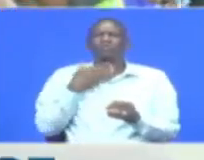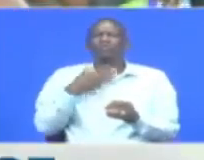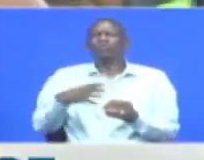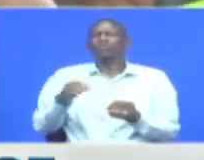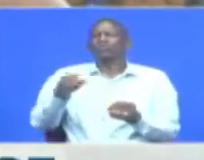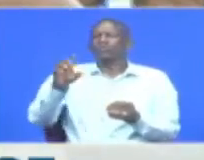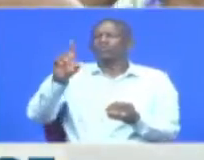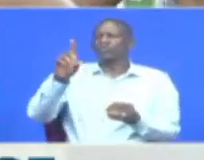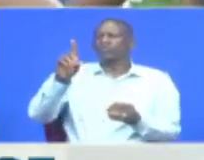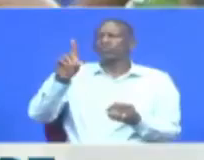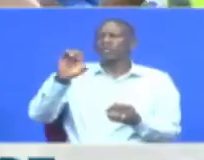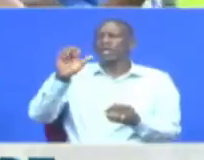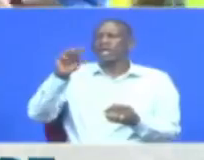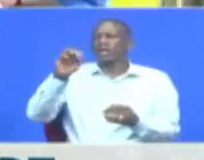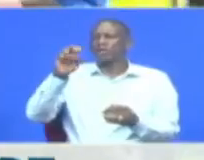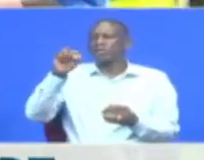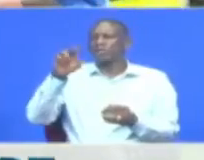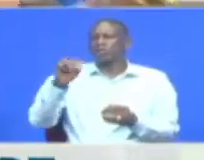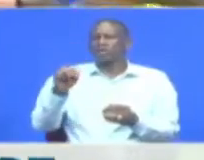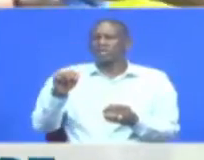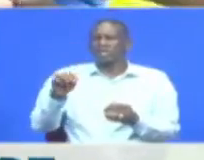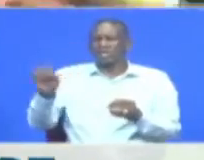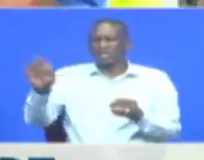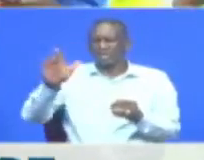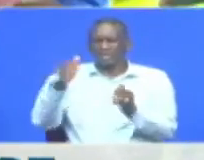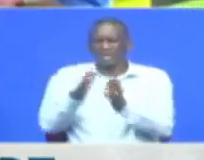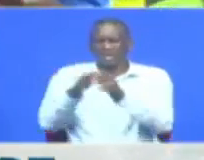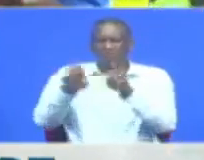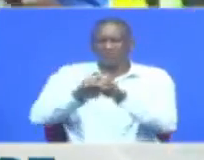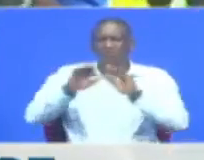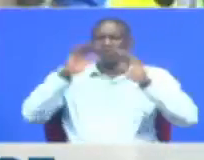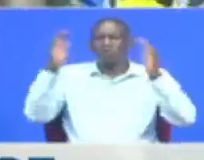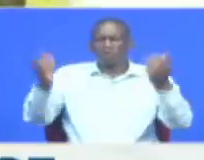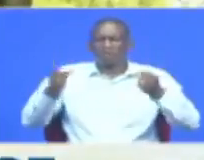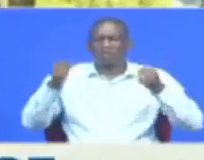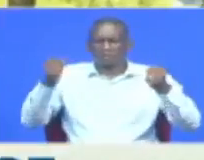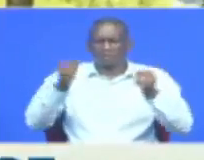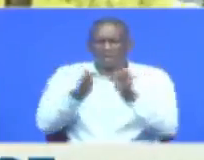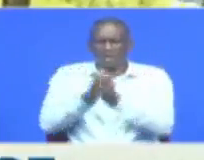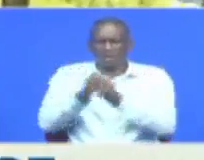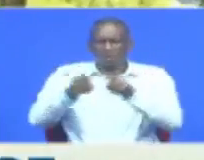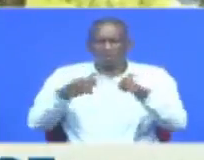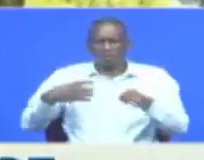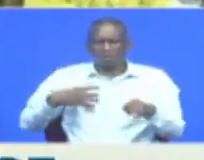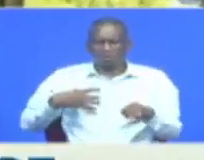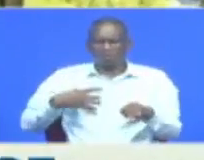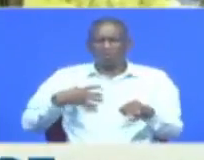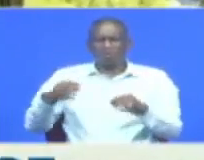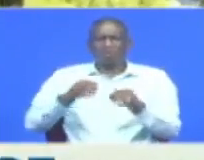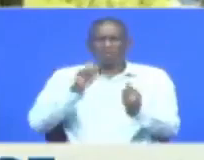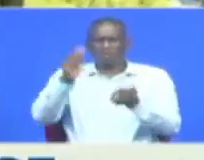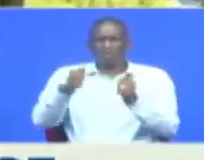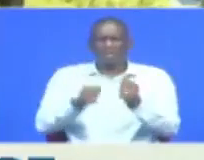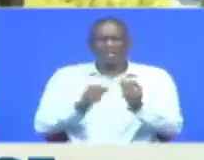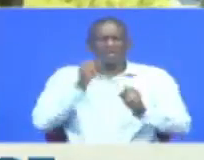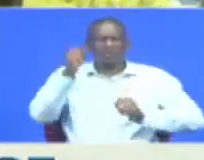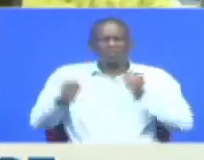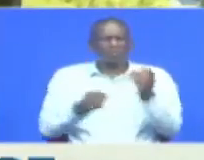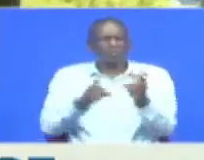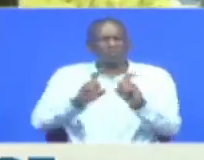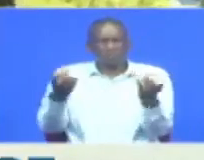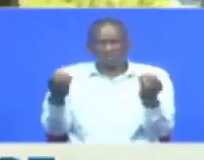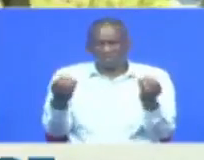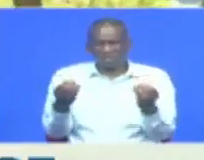vile vile nitakuwa na World Championship, kule pia kutakuwa na Commonwealth Games. Race haikuwa rahisi vile, hata